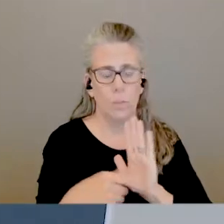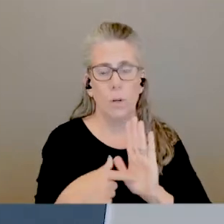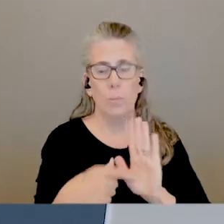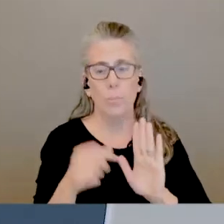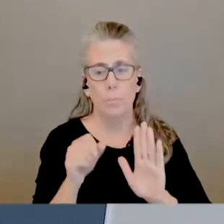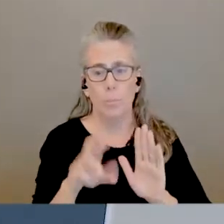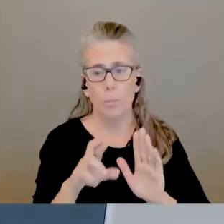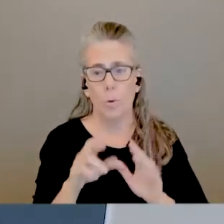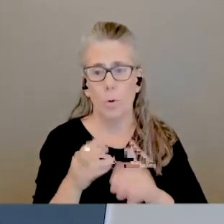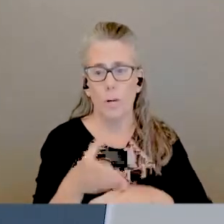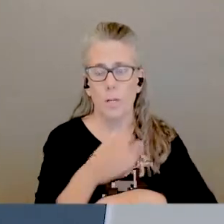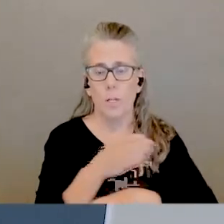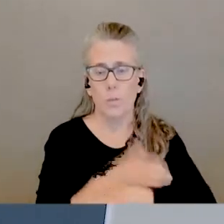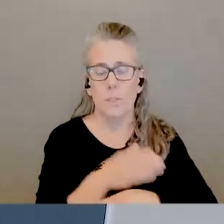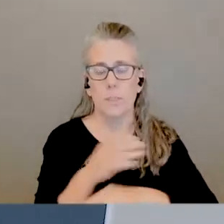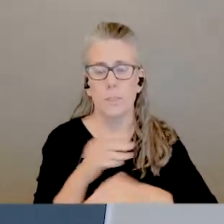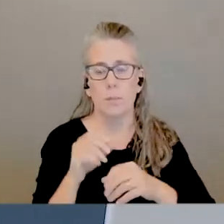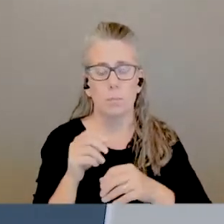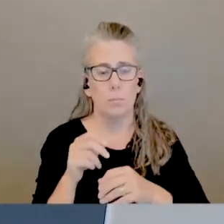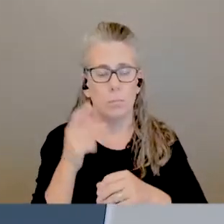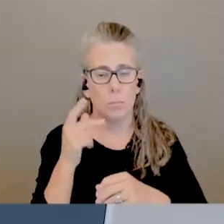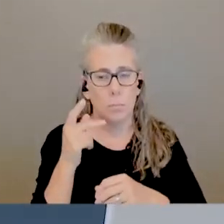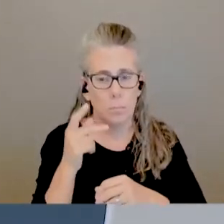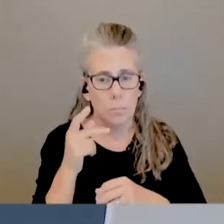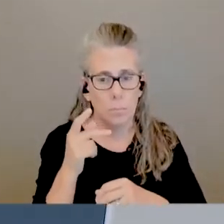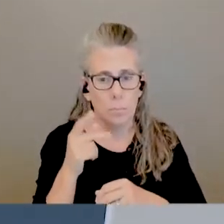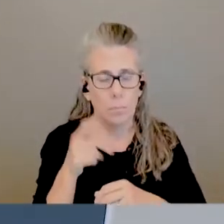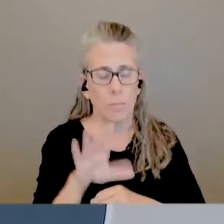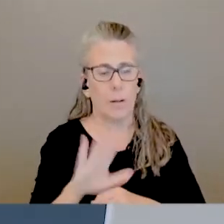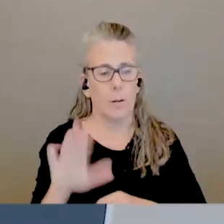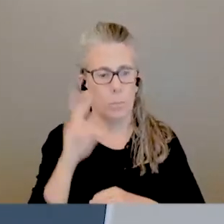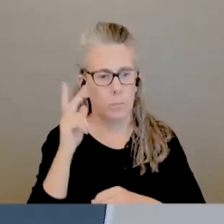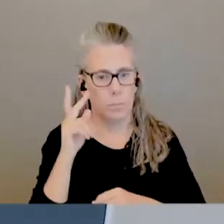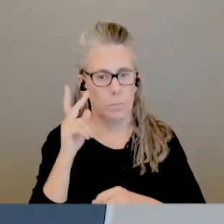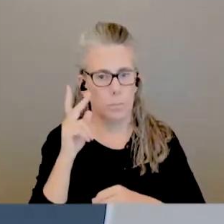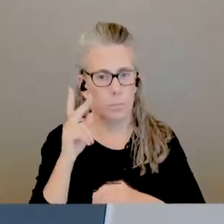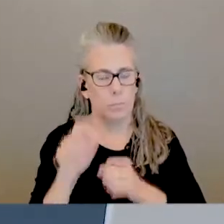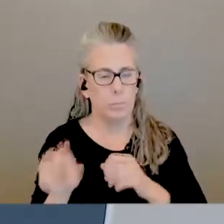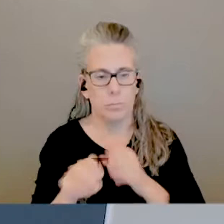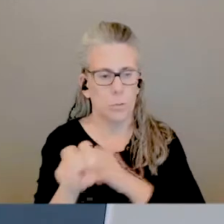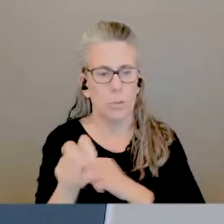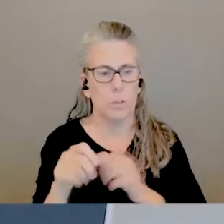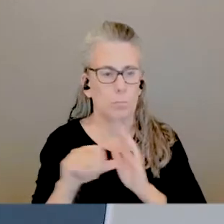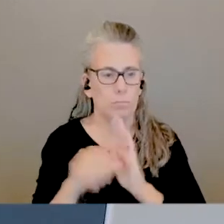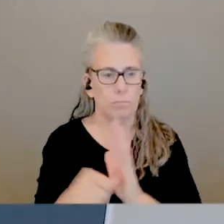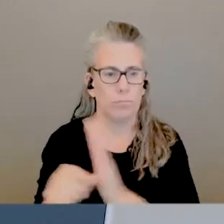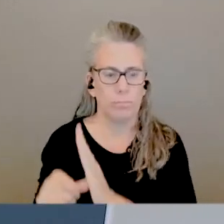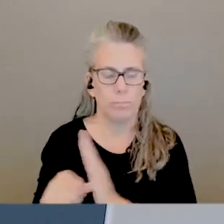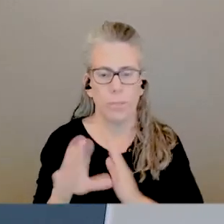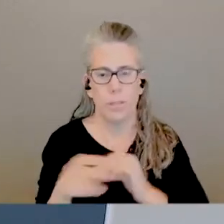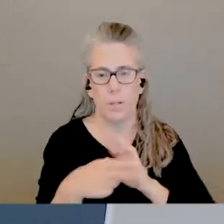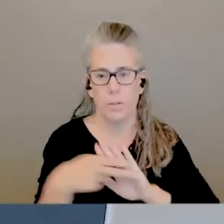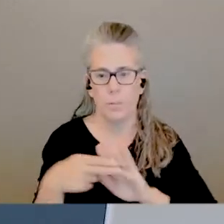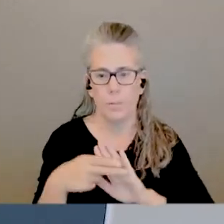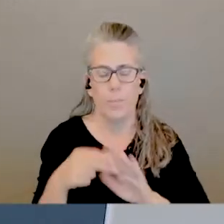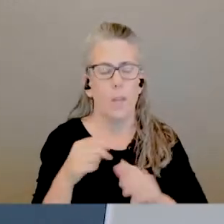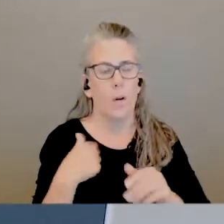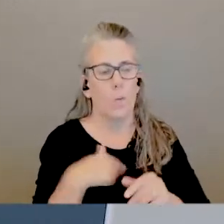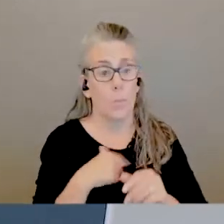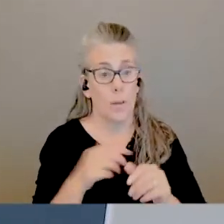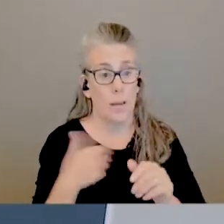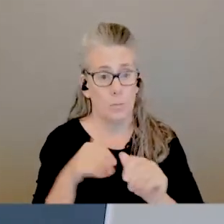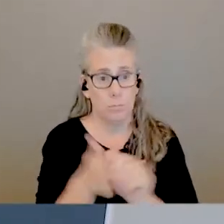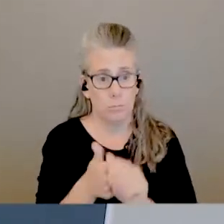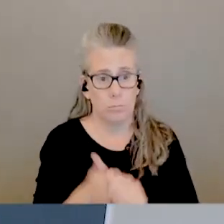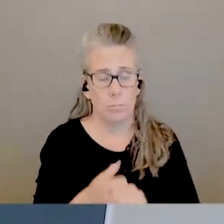they're a little bit later phase of their journey. We have products ranging to drive the discoverability of your brands, like sponsor brands,